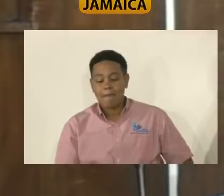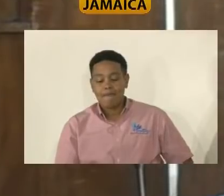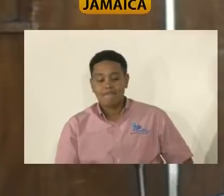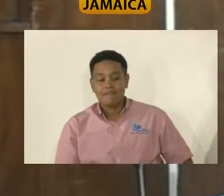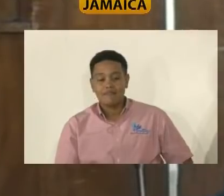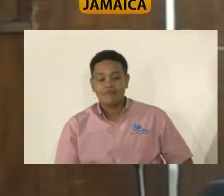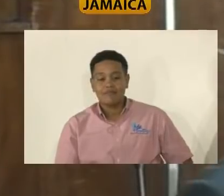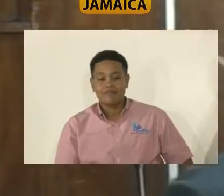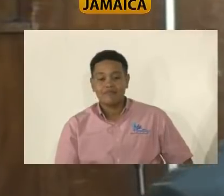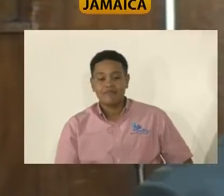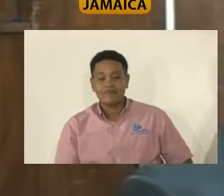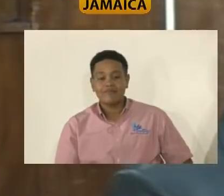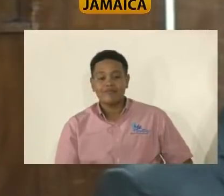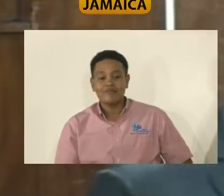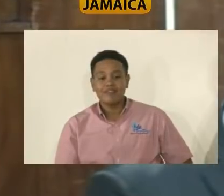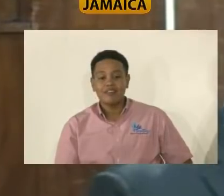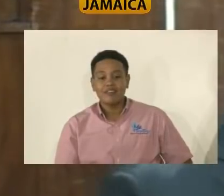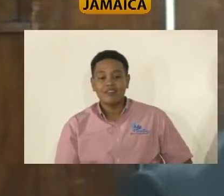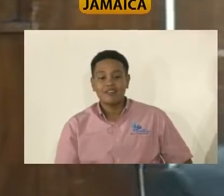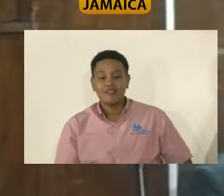little baby stage.